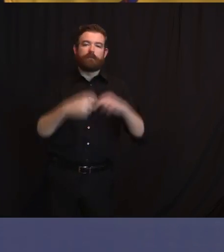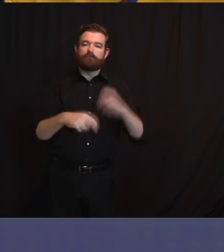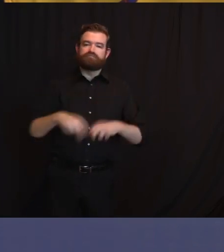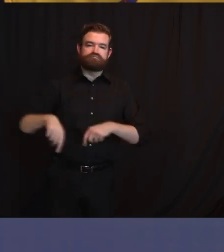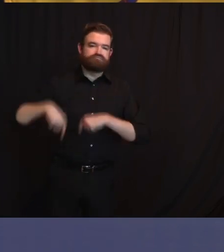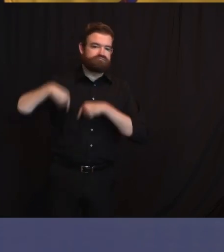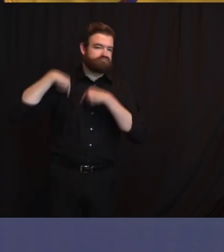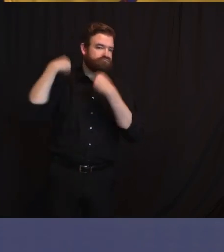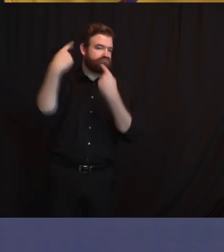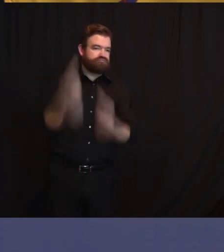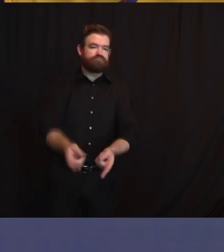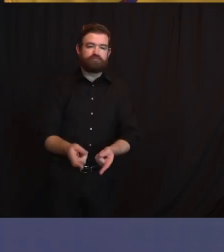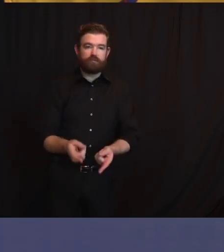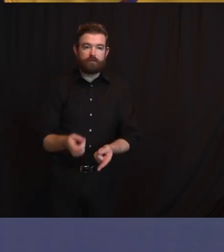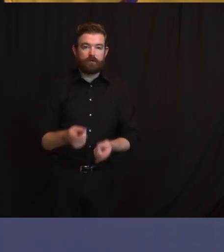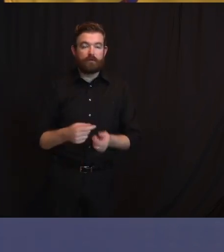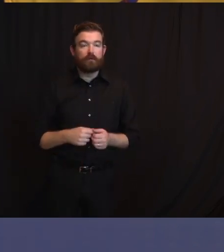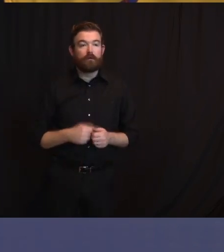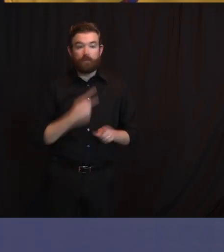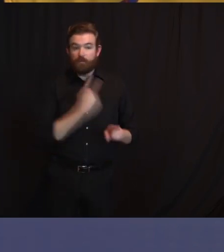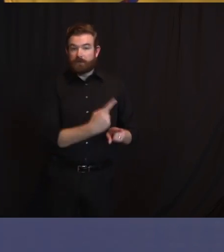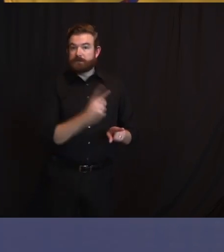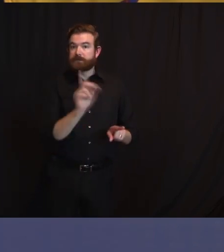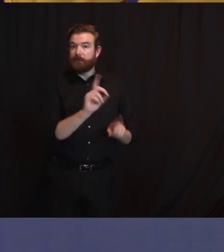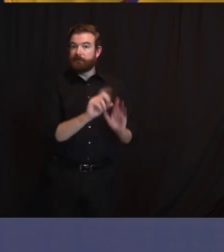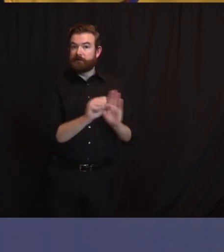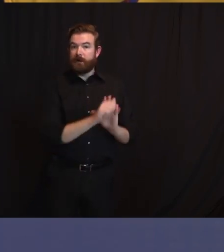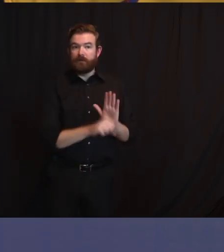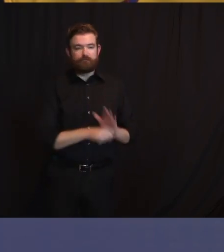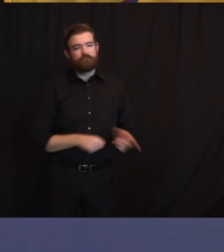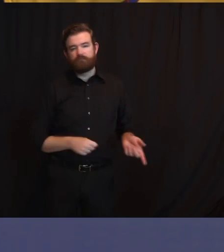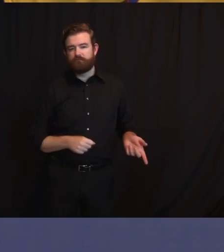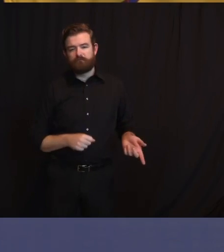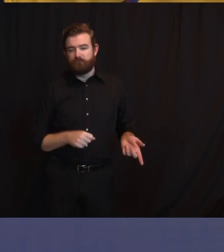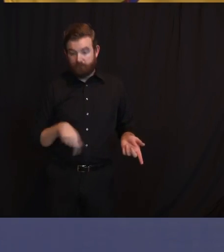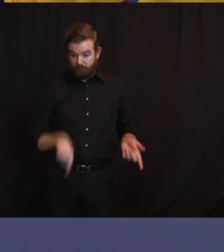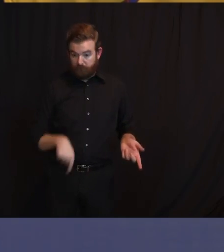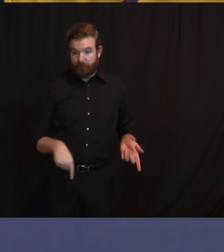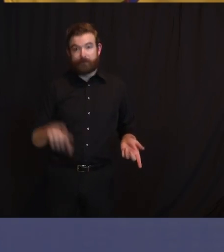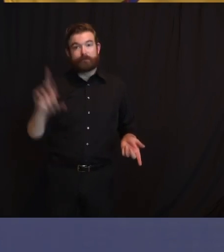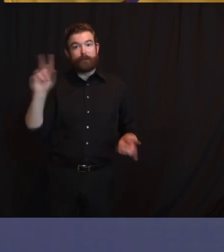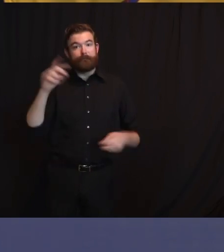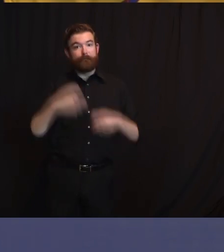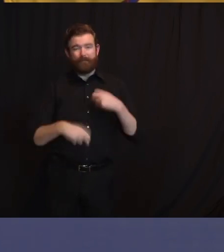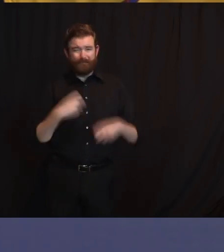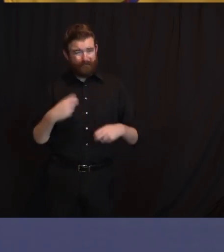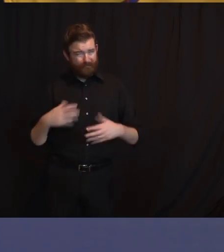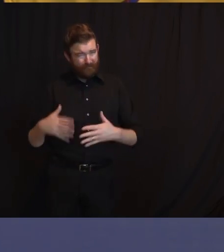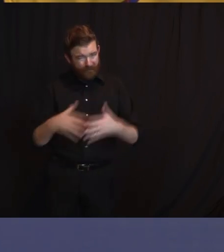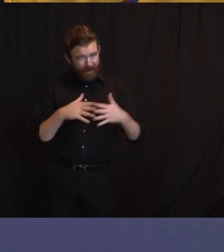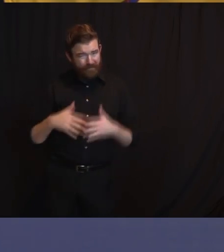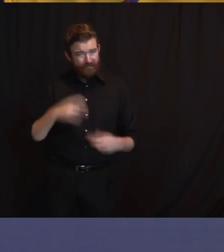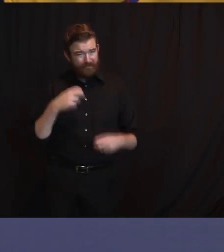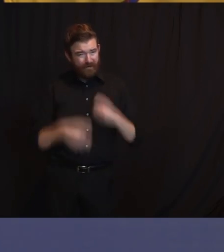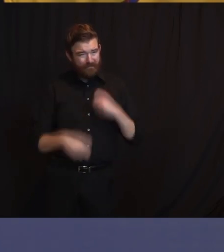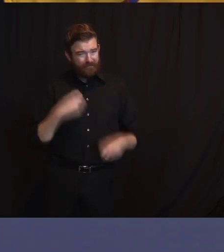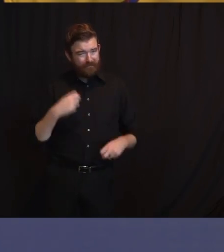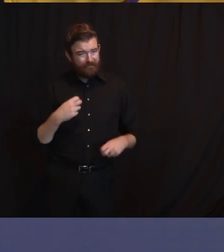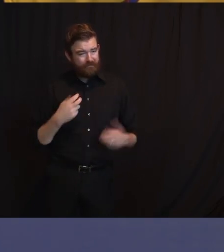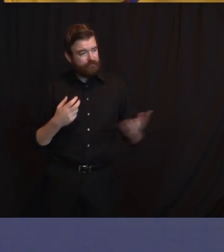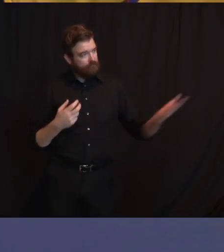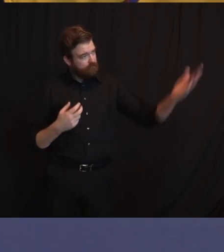issue. It's an American issue, and it's a smart thing to do from every perspective, both political parties, et